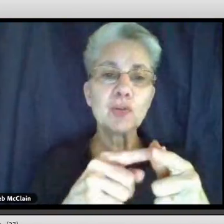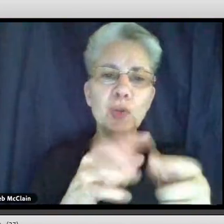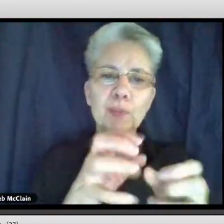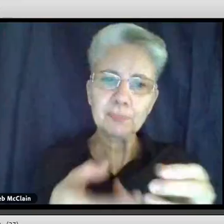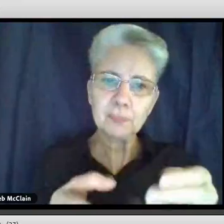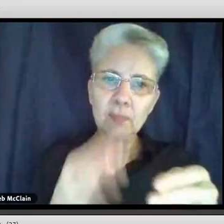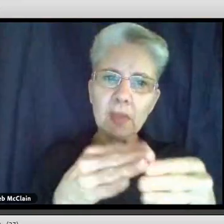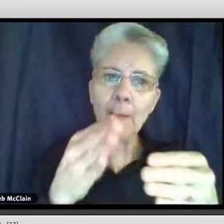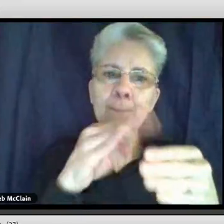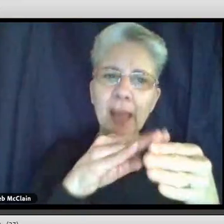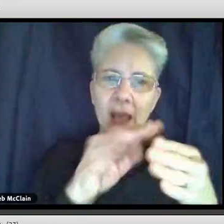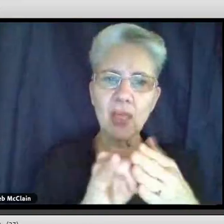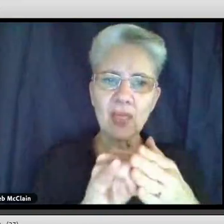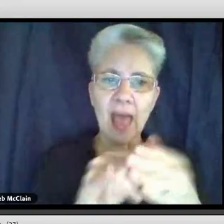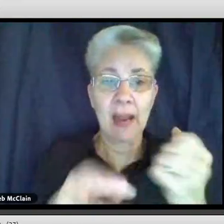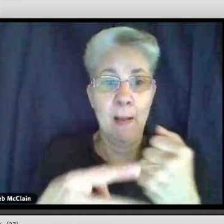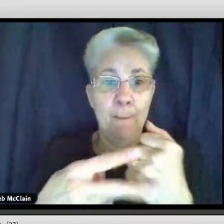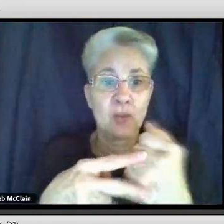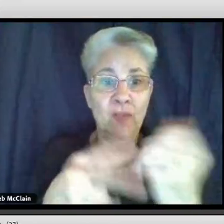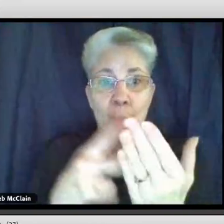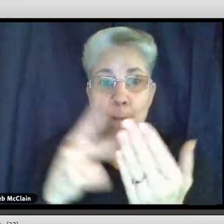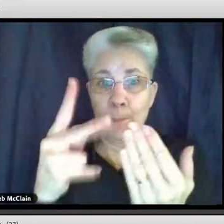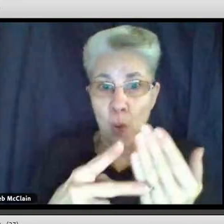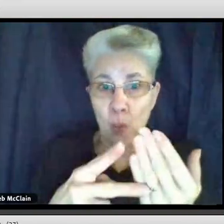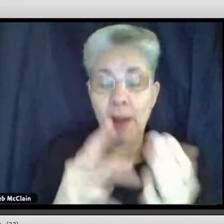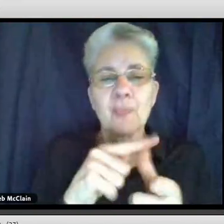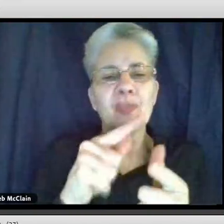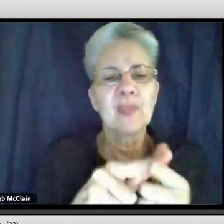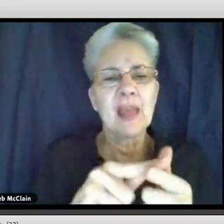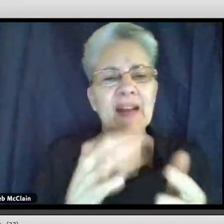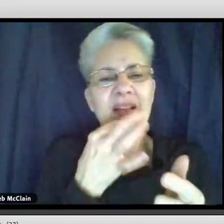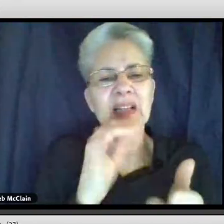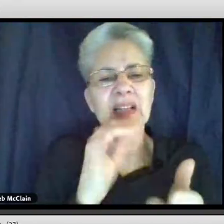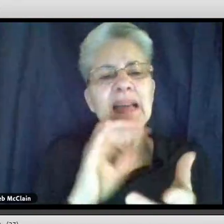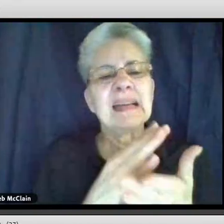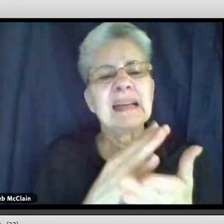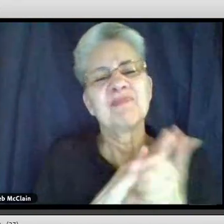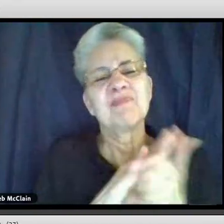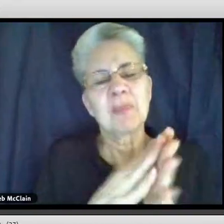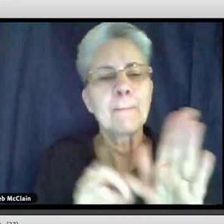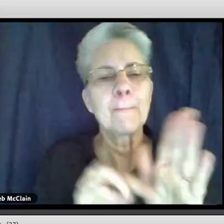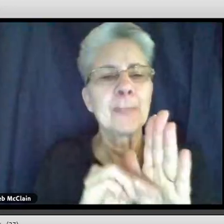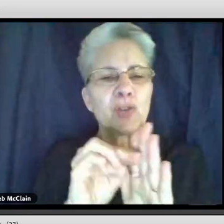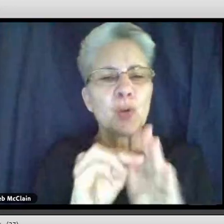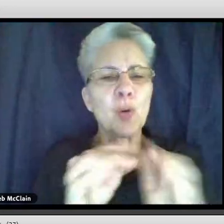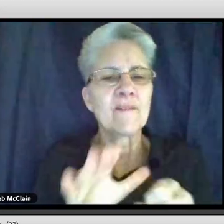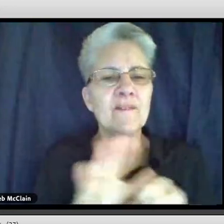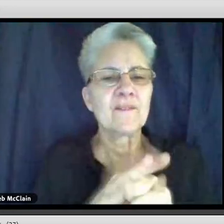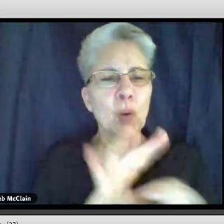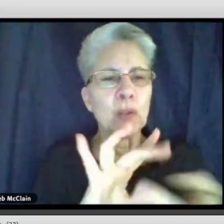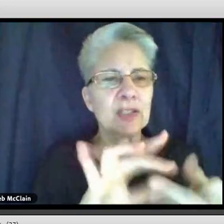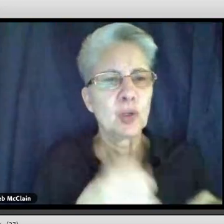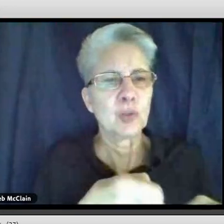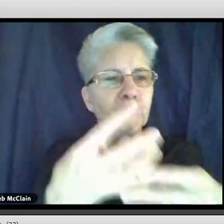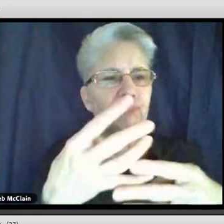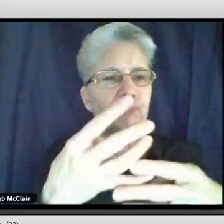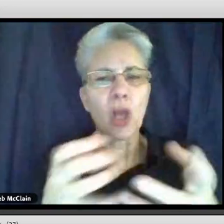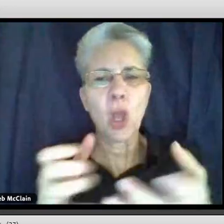digitization and preservation programs, you'll eventually just kind of mature into a full-on digital curation workflow